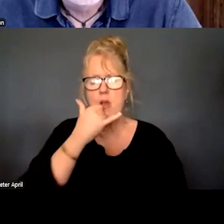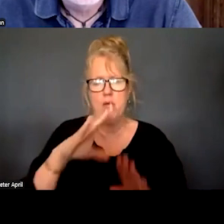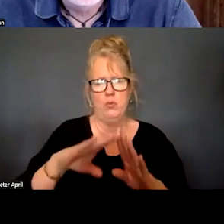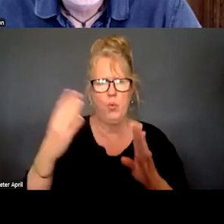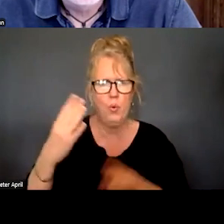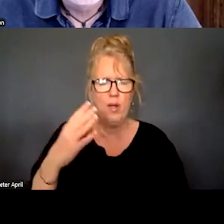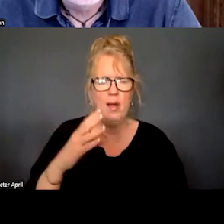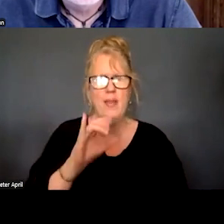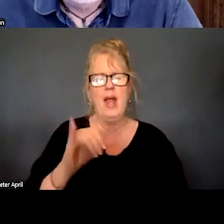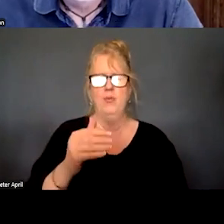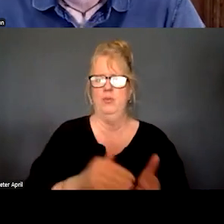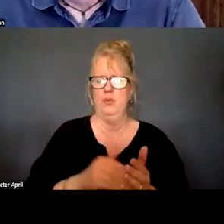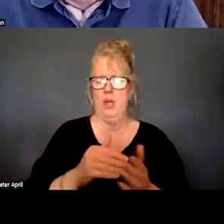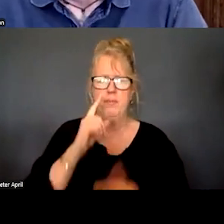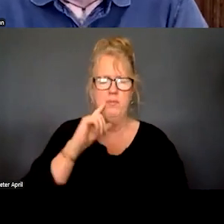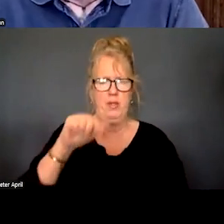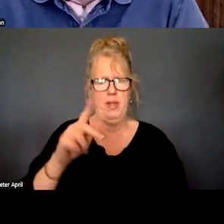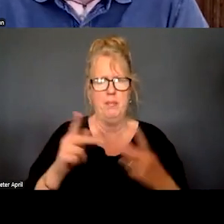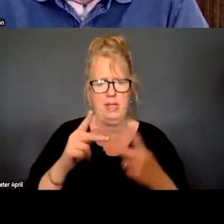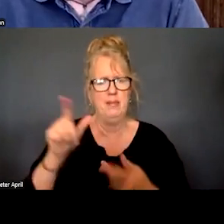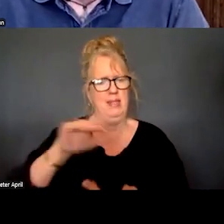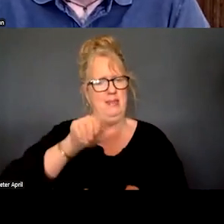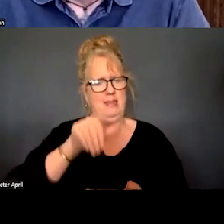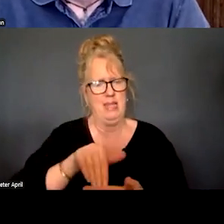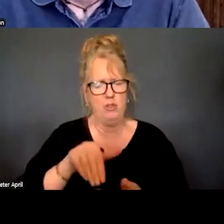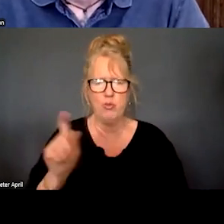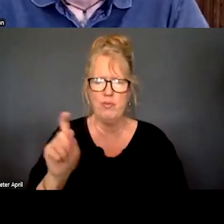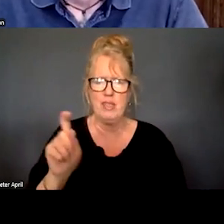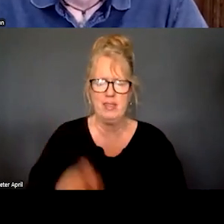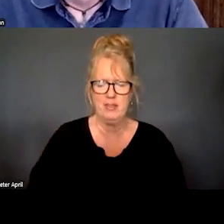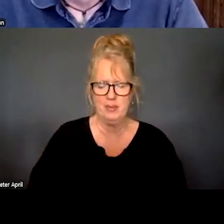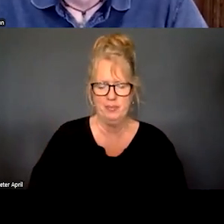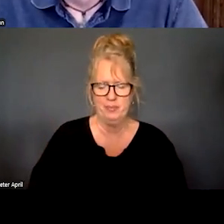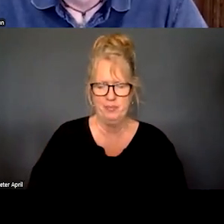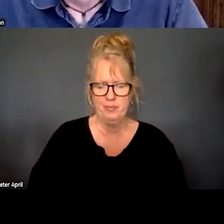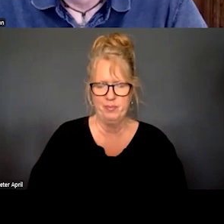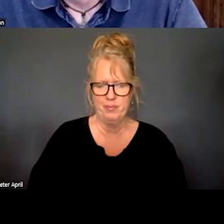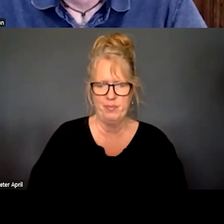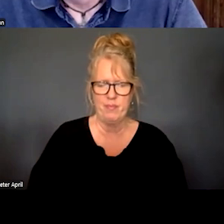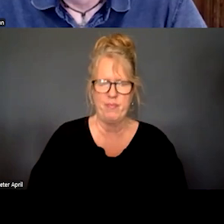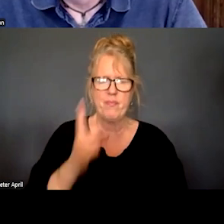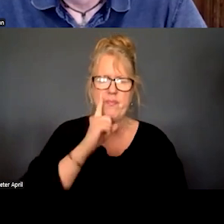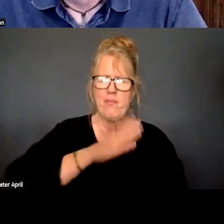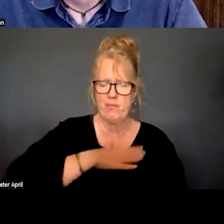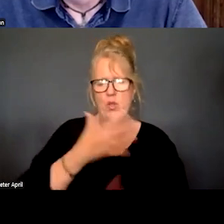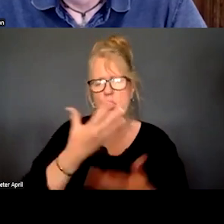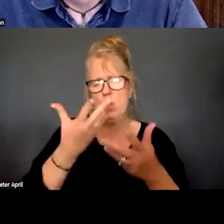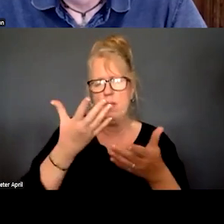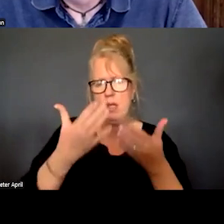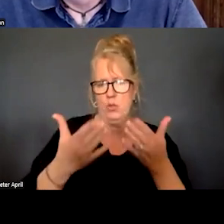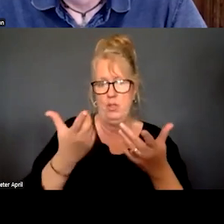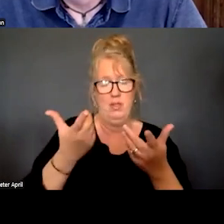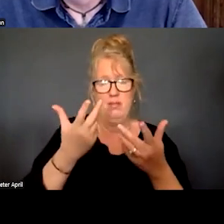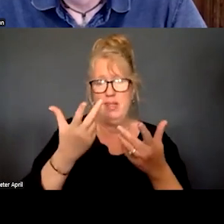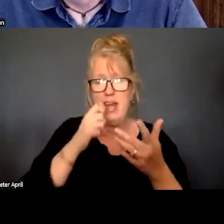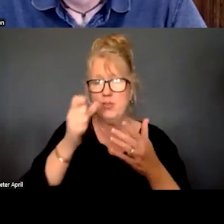it was common for that facility, also in Central Phoenix, to admit maybe 0